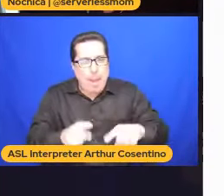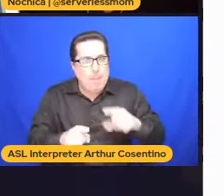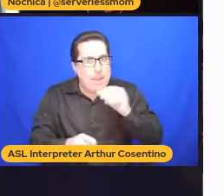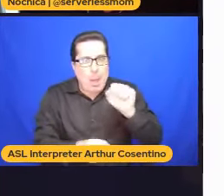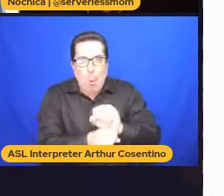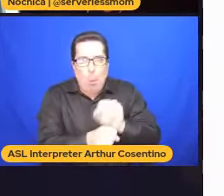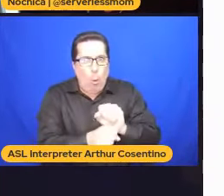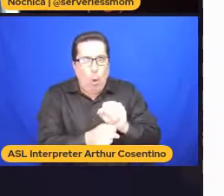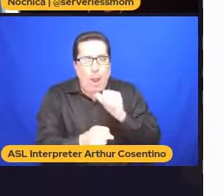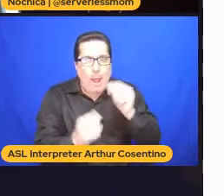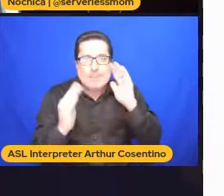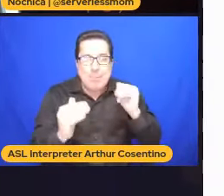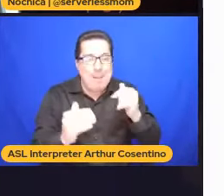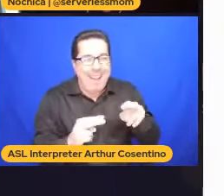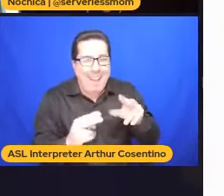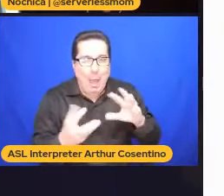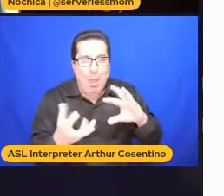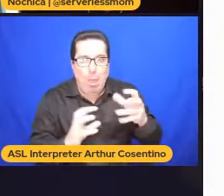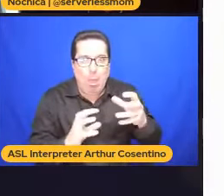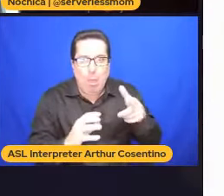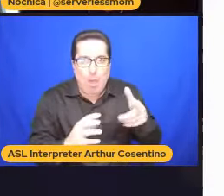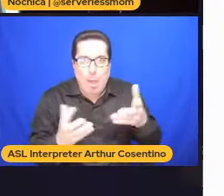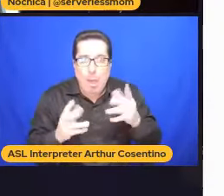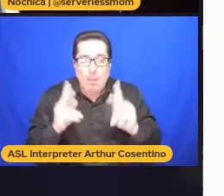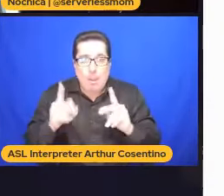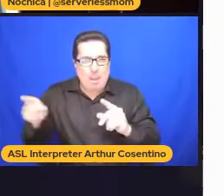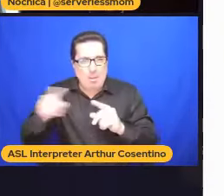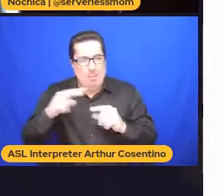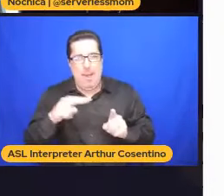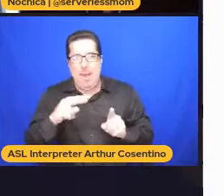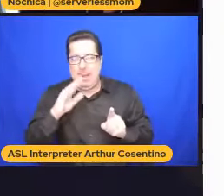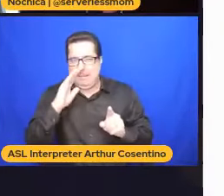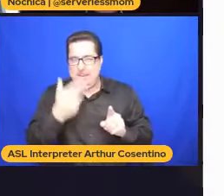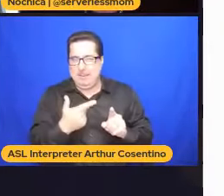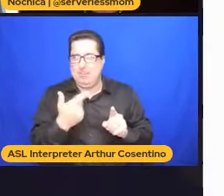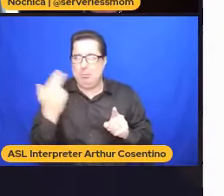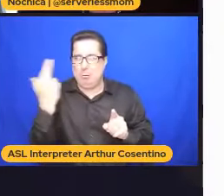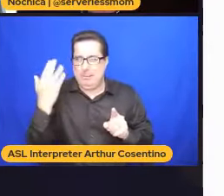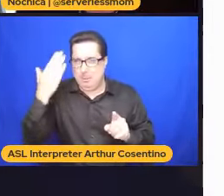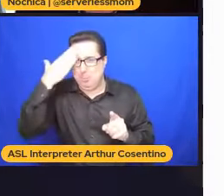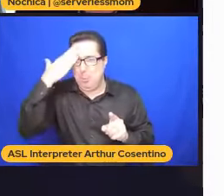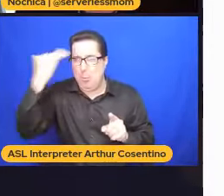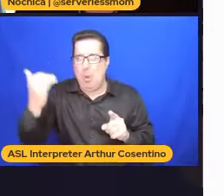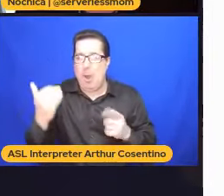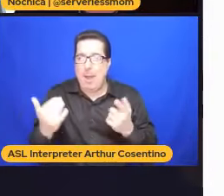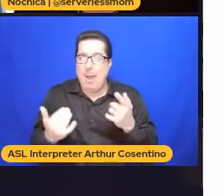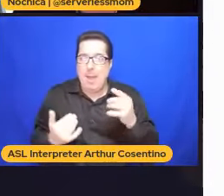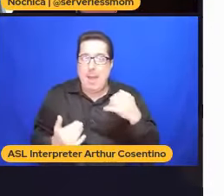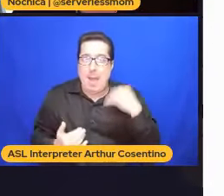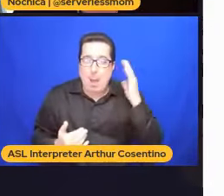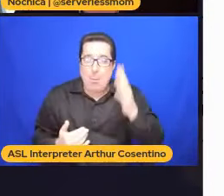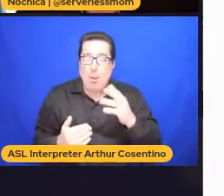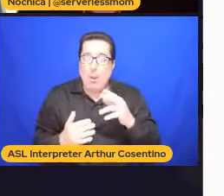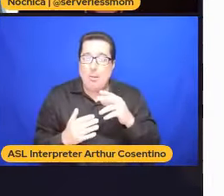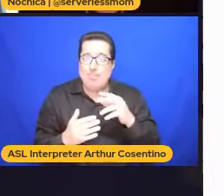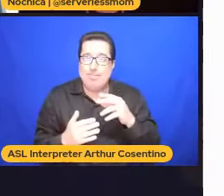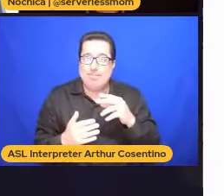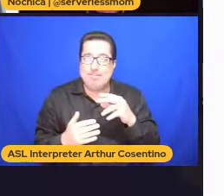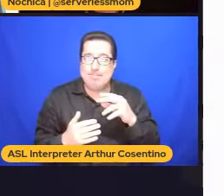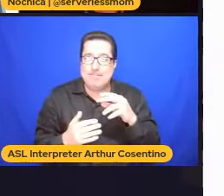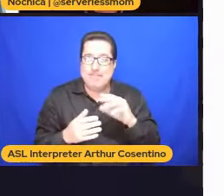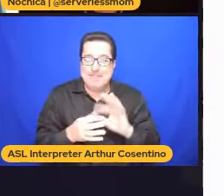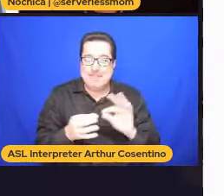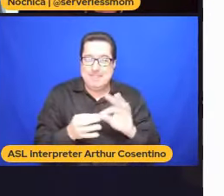So everybody had their own theory, and I know this is a dense slide, but I'm actually going to read it because it really is a pretty good